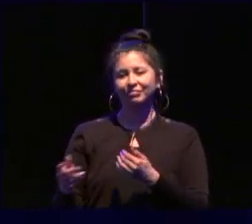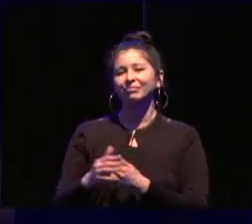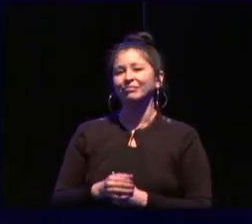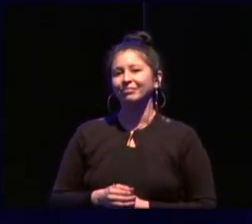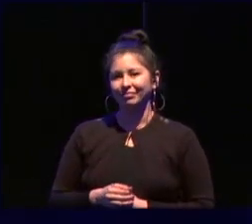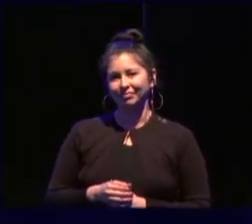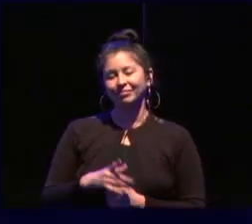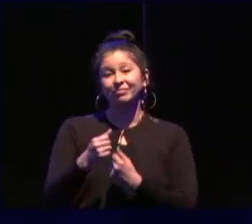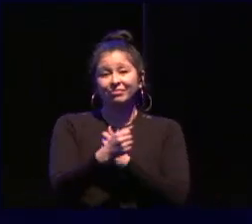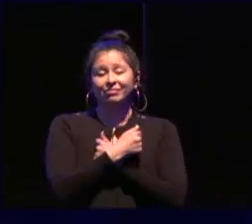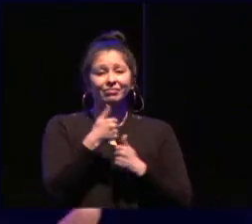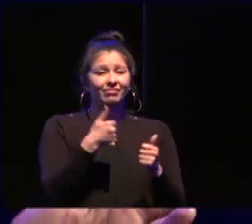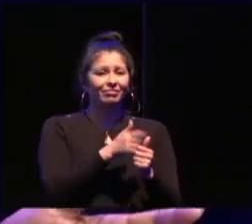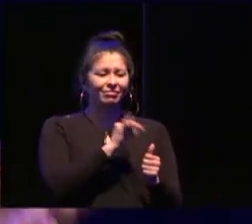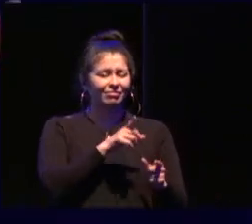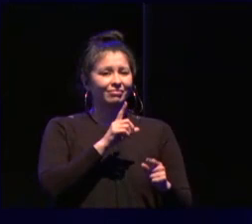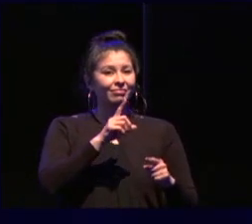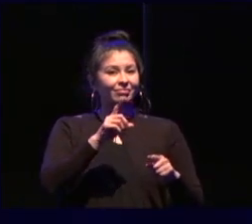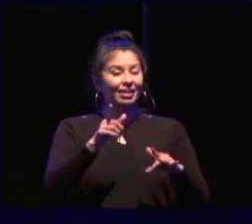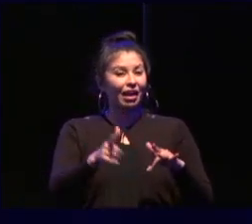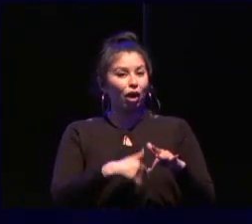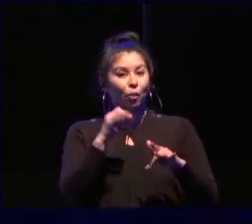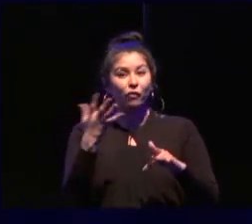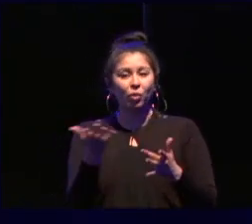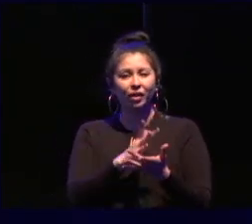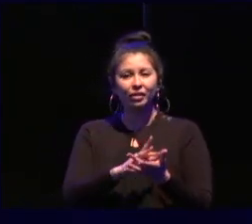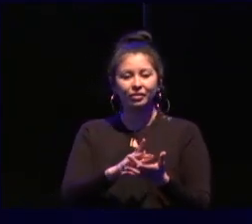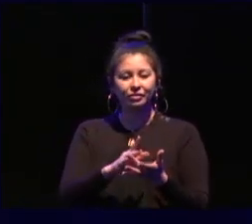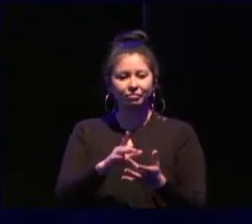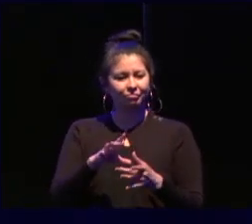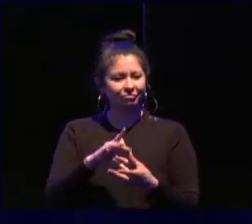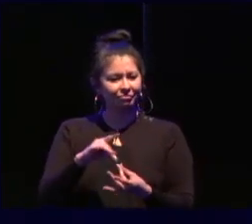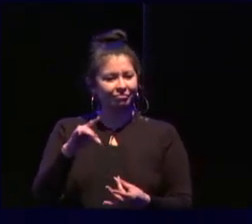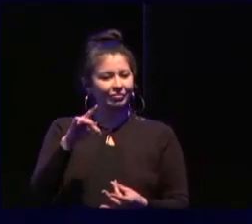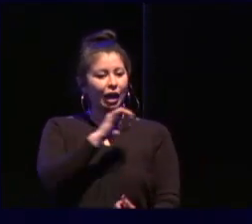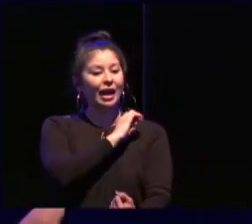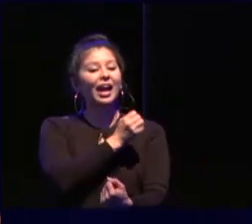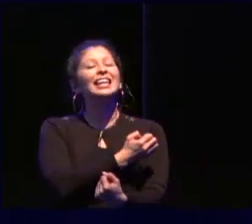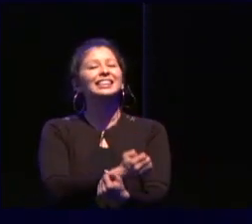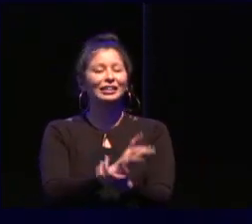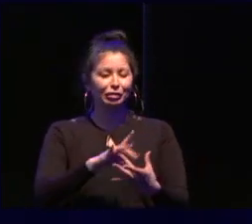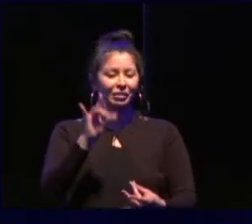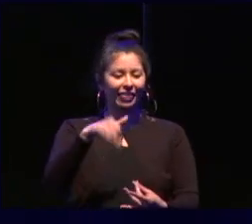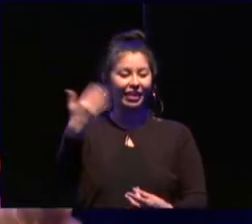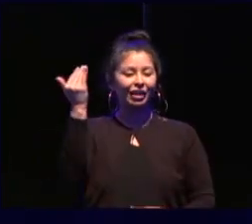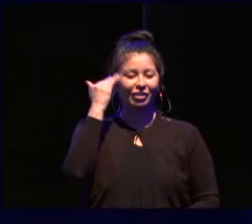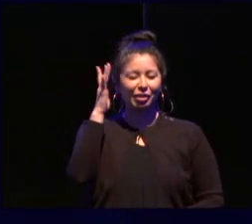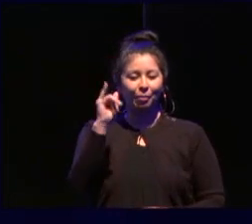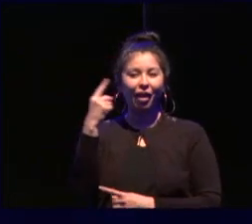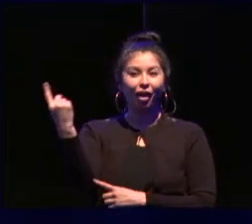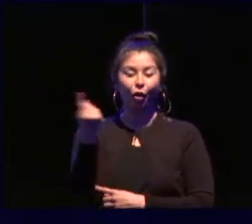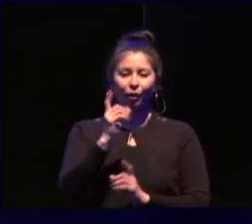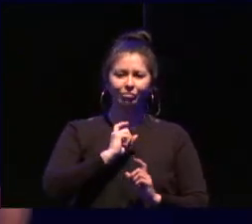fail. Love is the essence of the Spirit that is known by